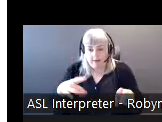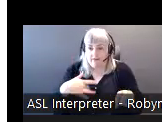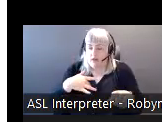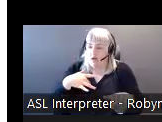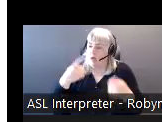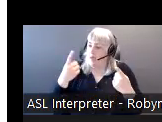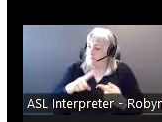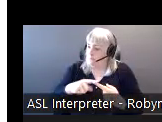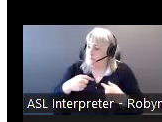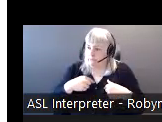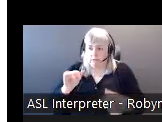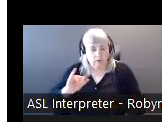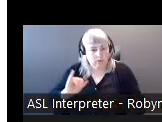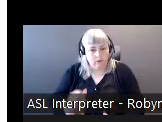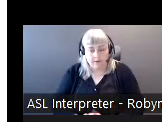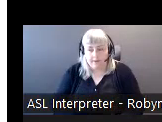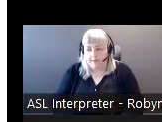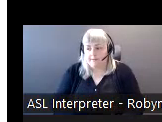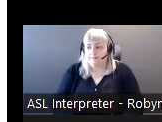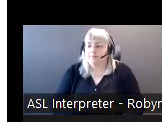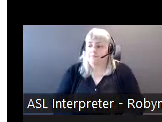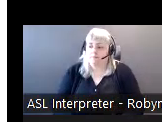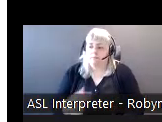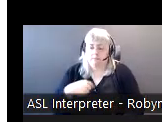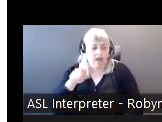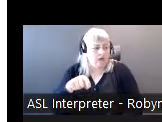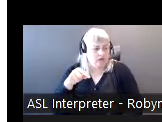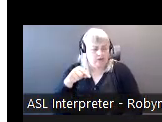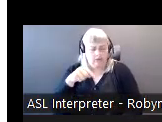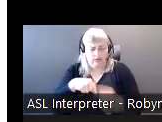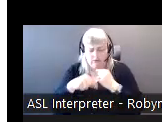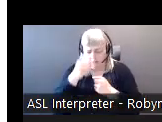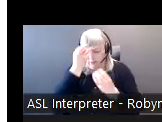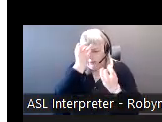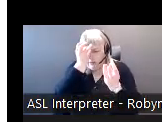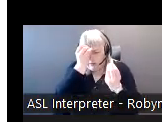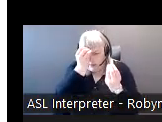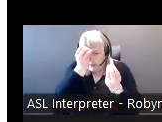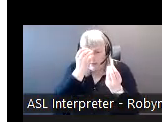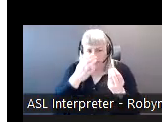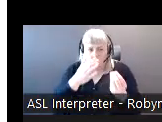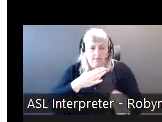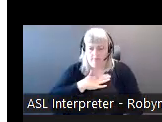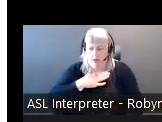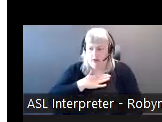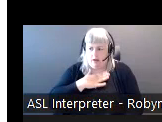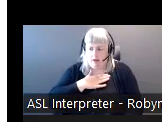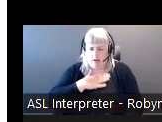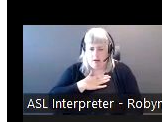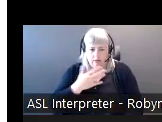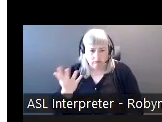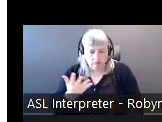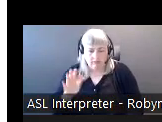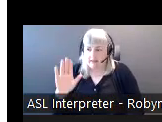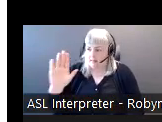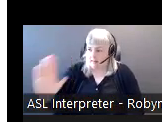And I really had to be reflective on what is my stuff and what is their